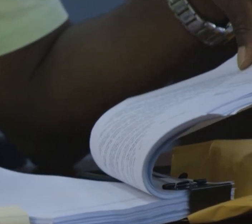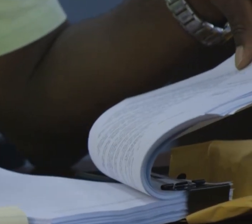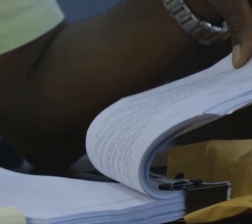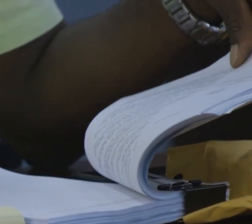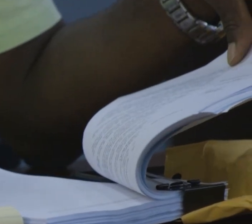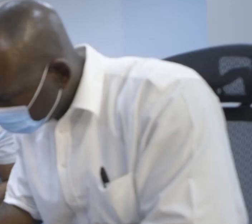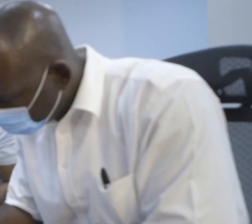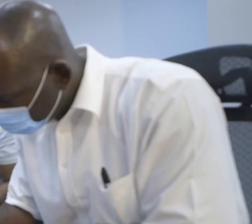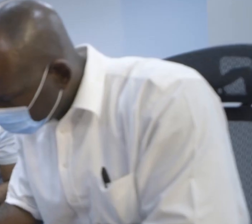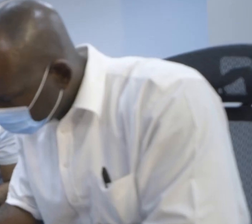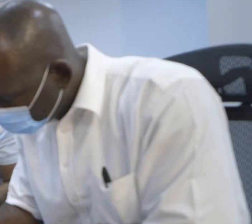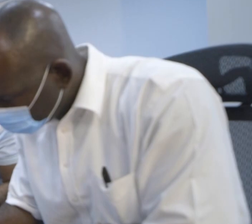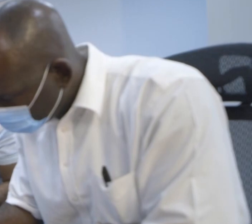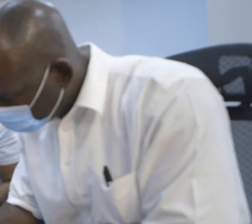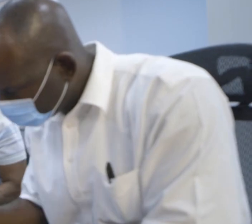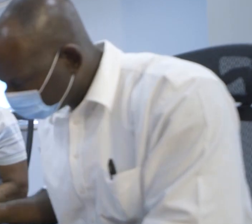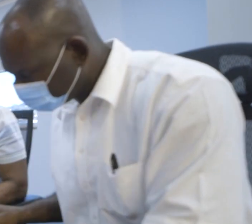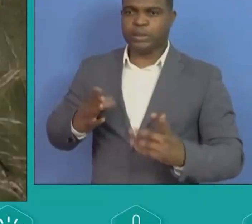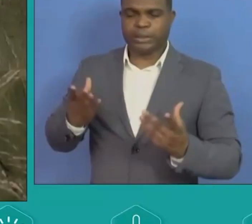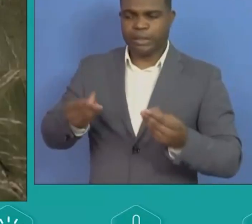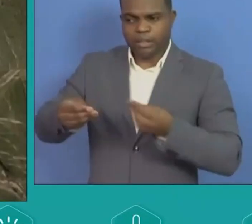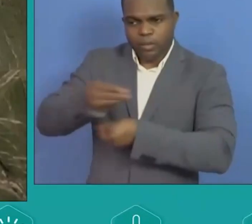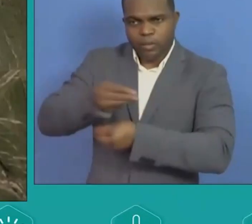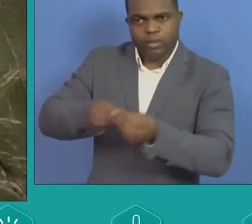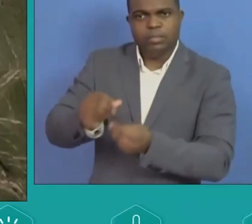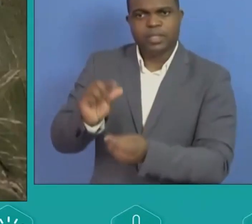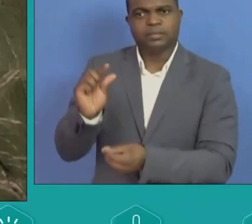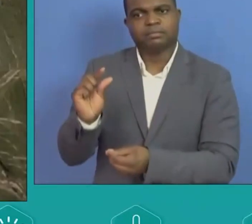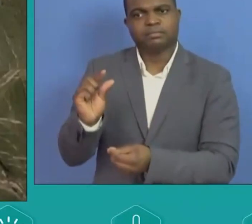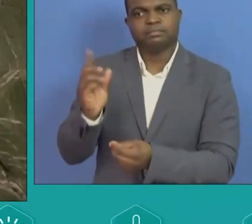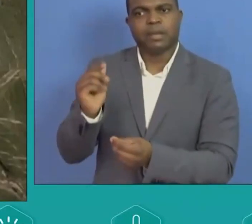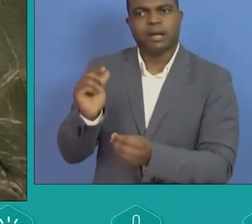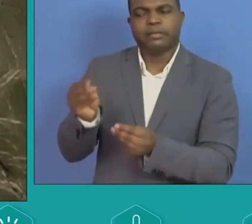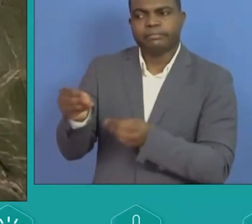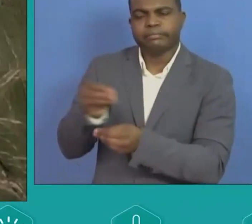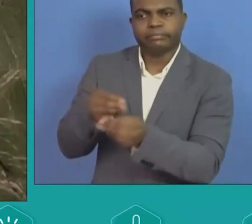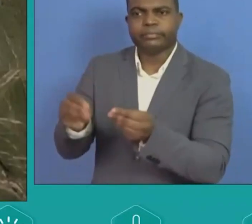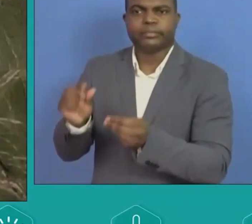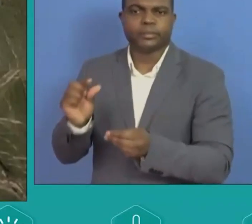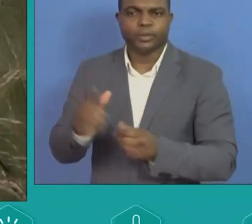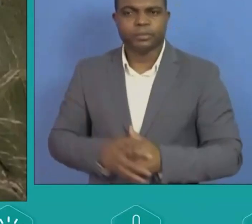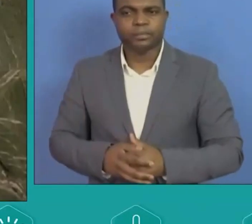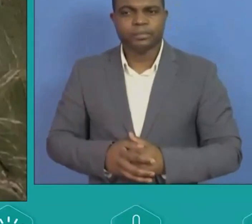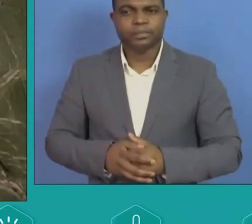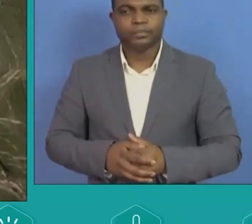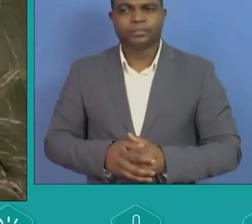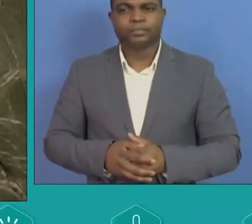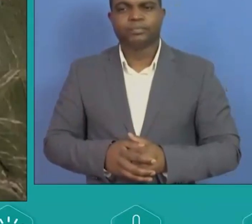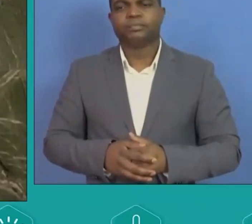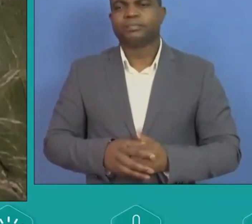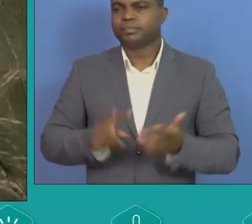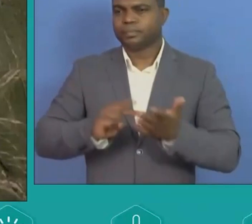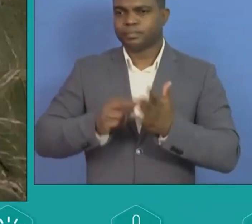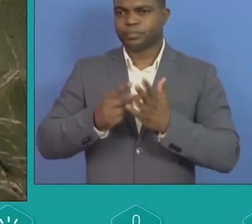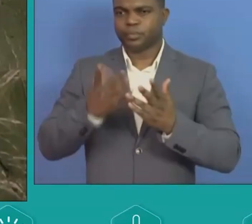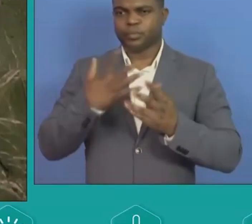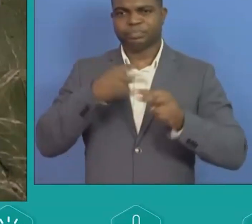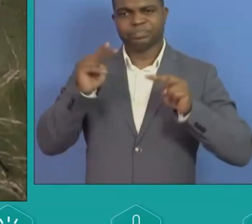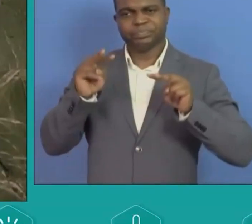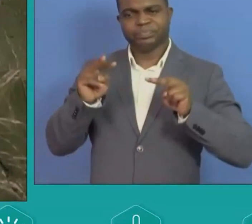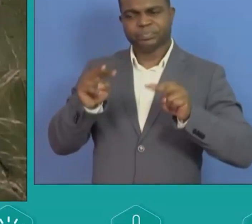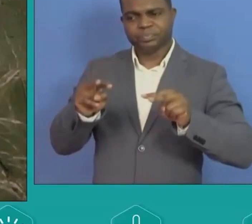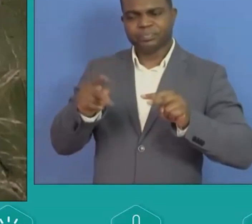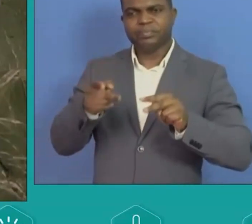Disaster Risk Reduction. The following critical priorities must be advanced. 1.